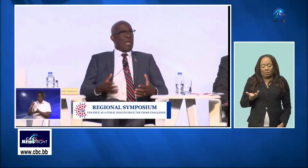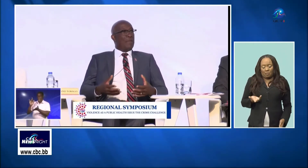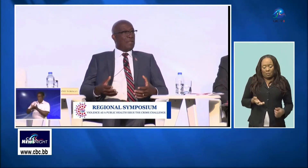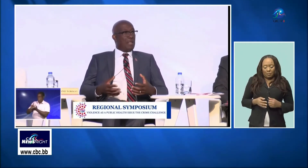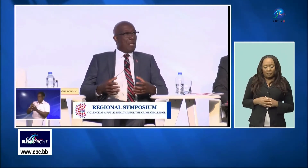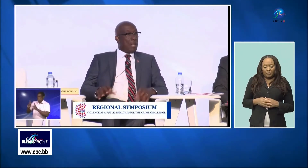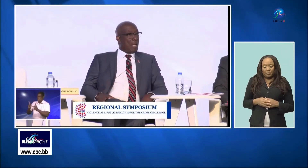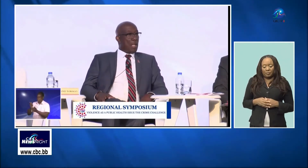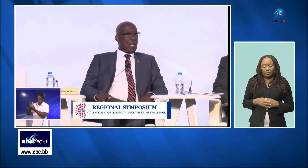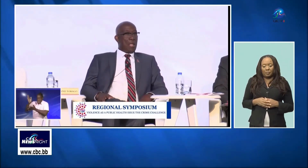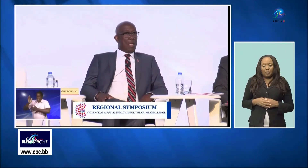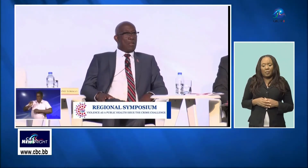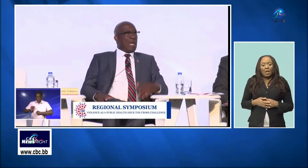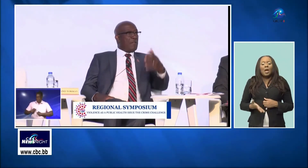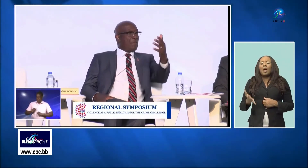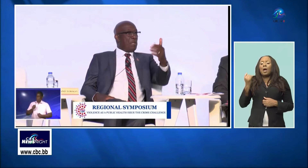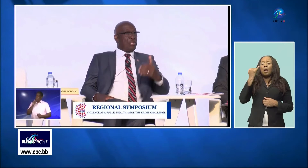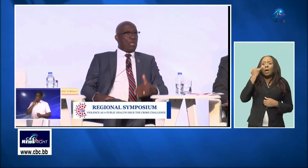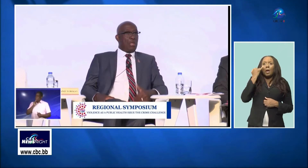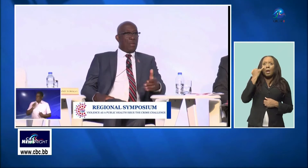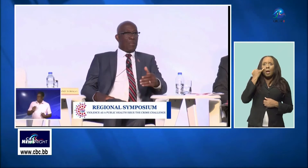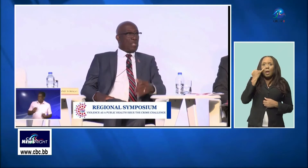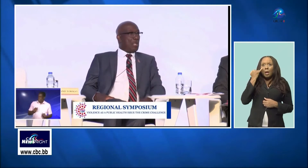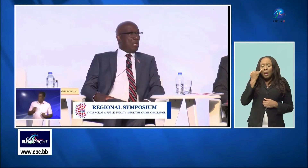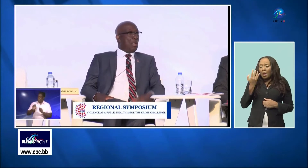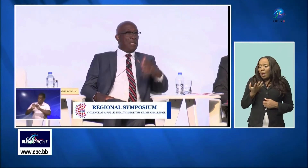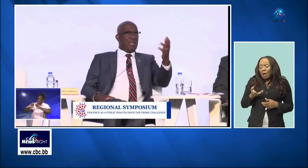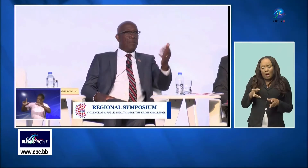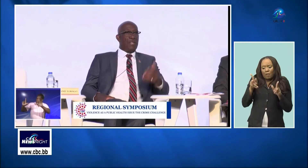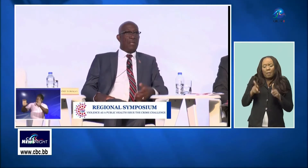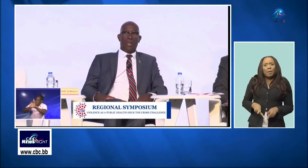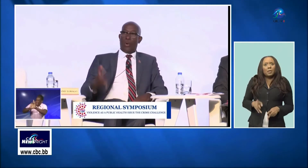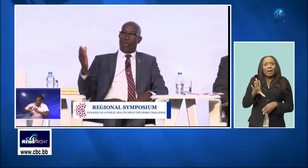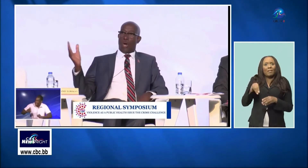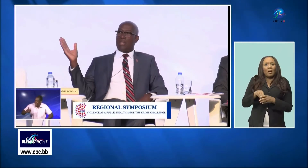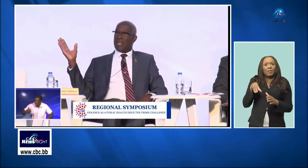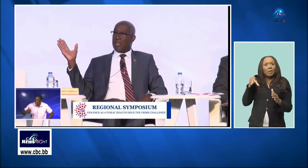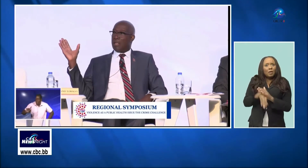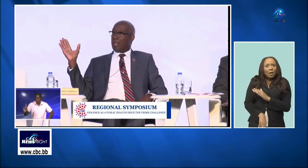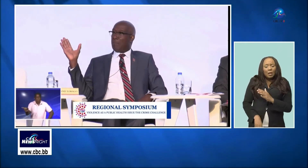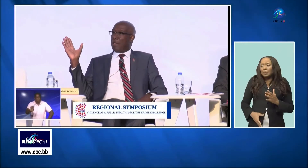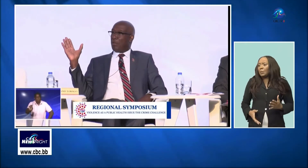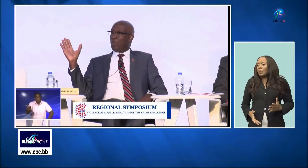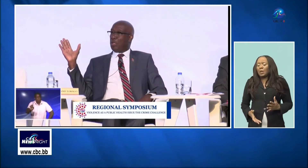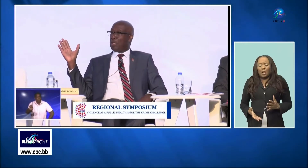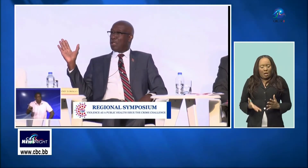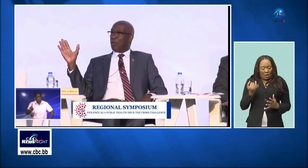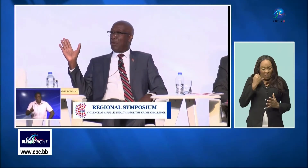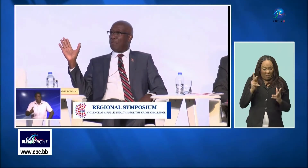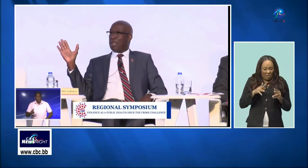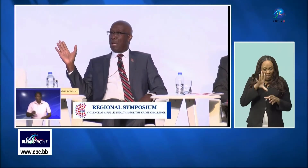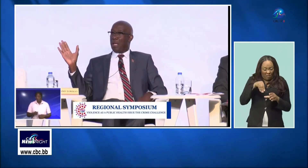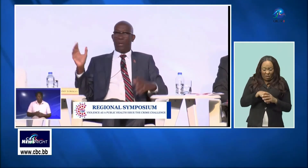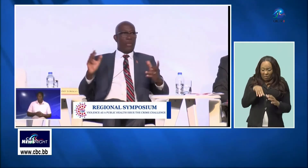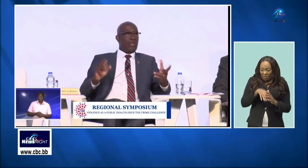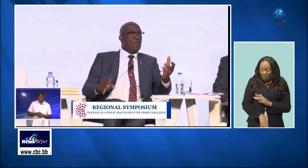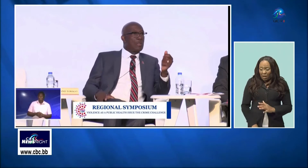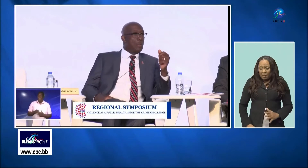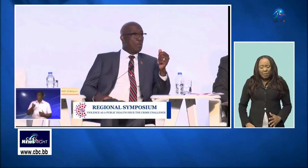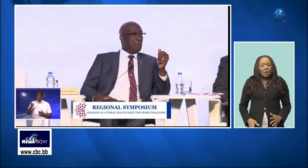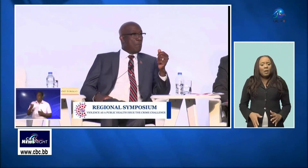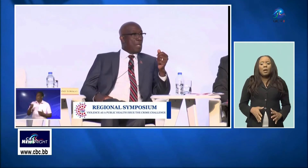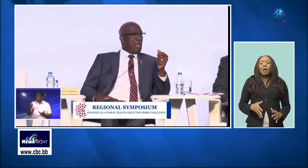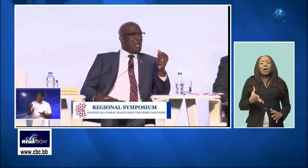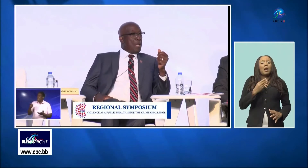to privacy to have his picture or her picture on television wanted by the police for murder or